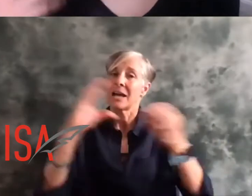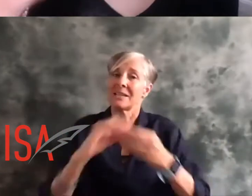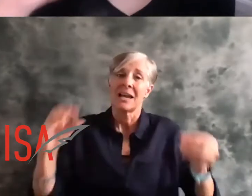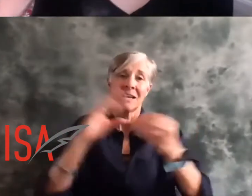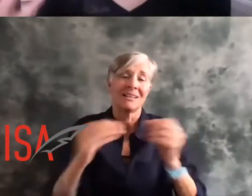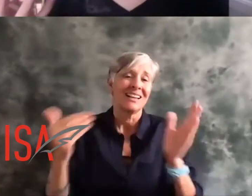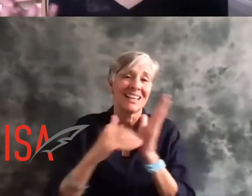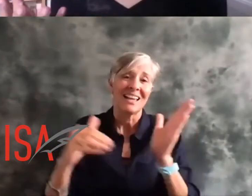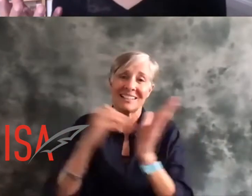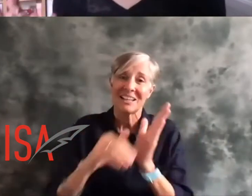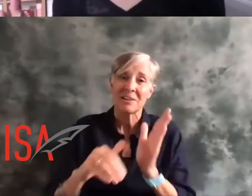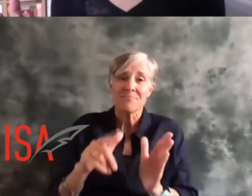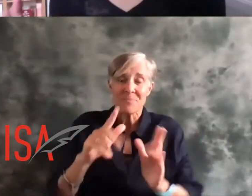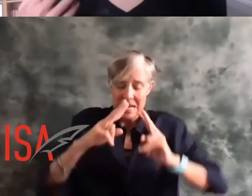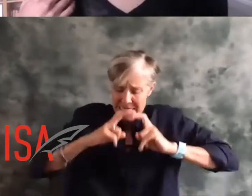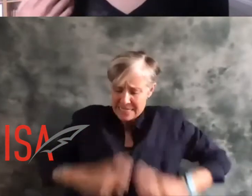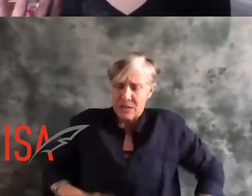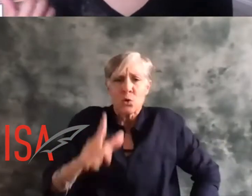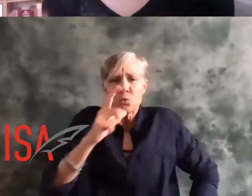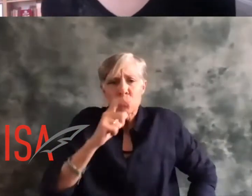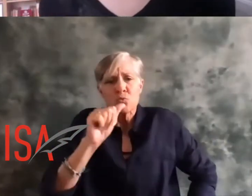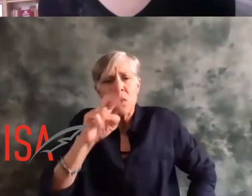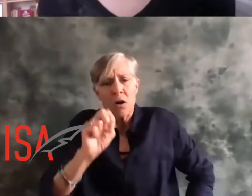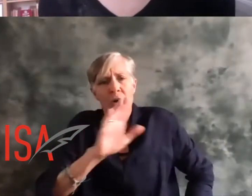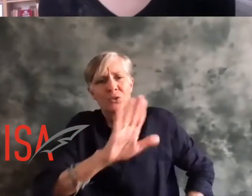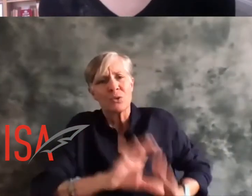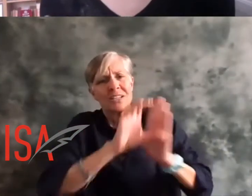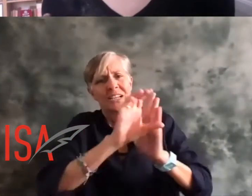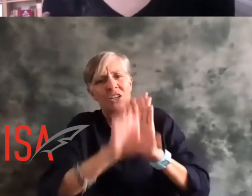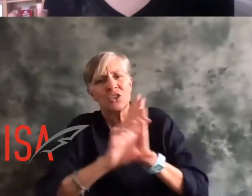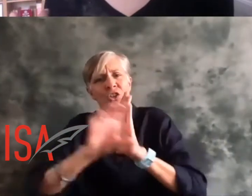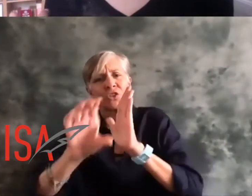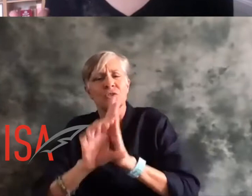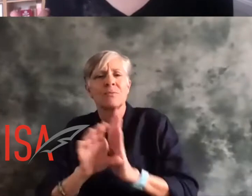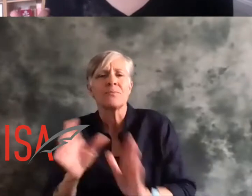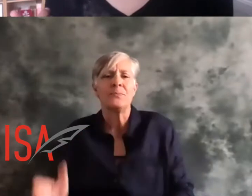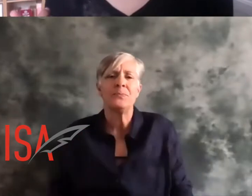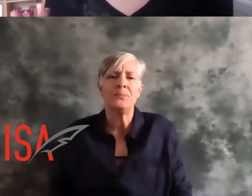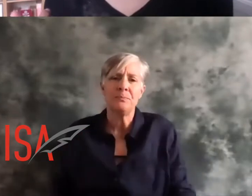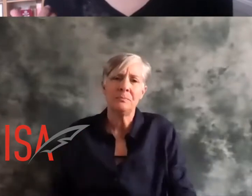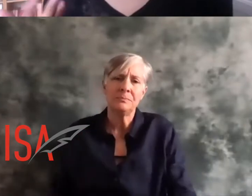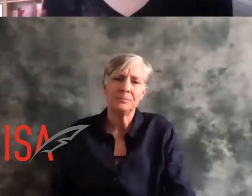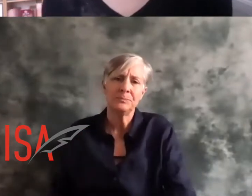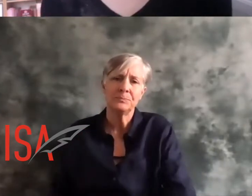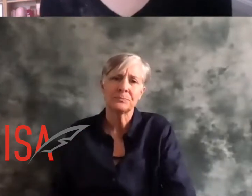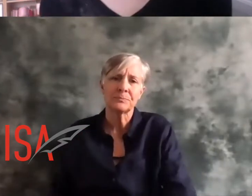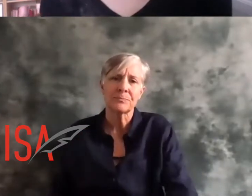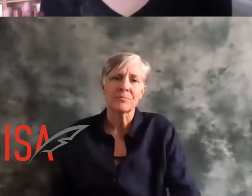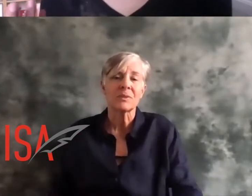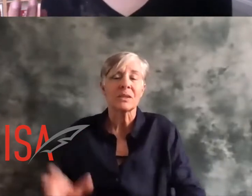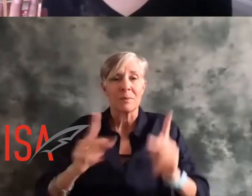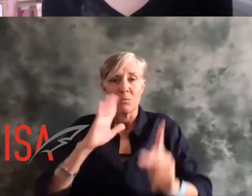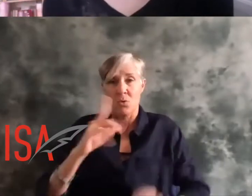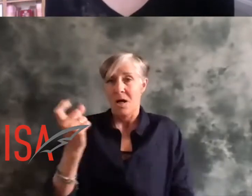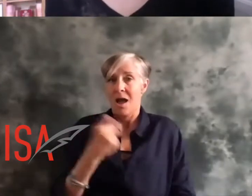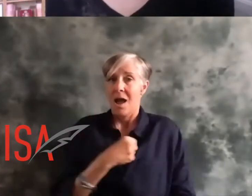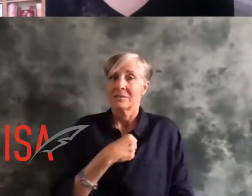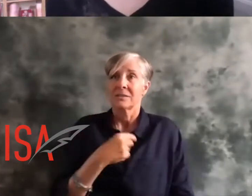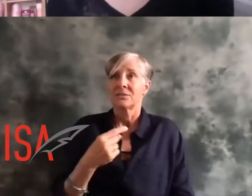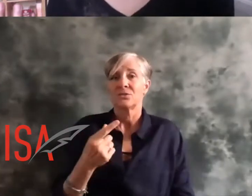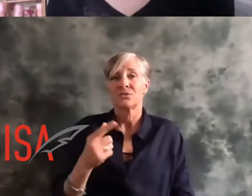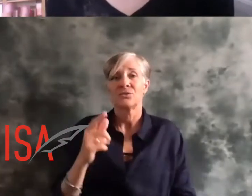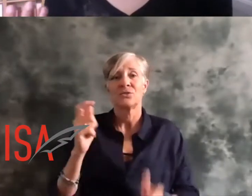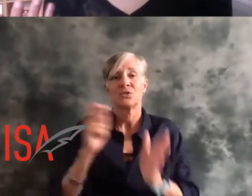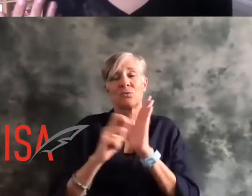dig into who your characters are. So we're going to come up on being asked to write a